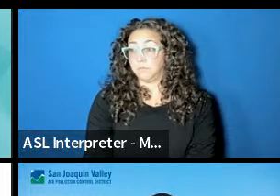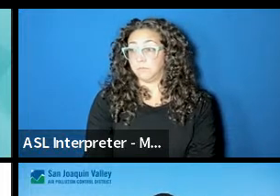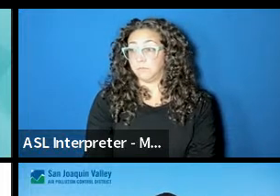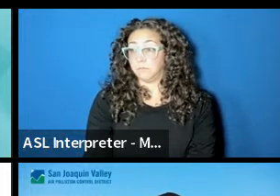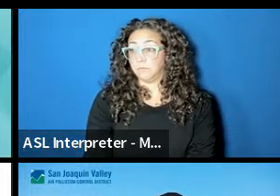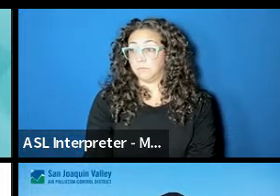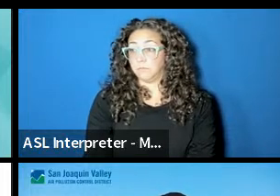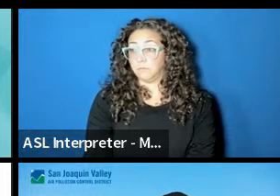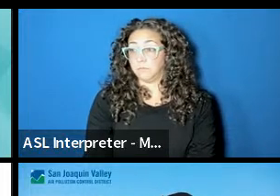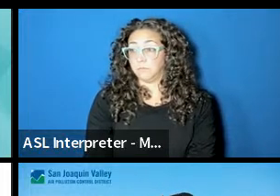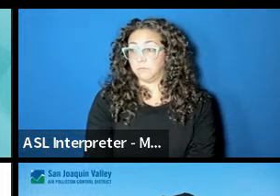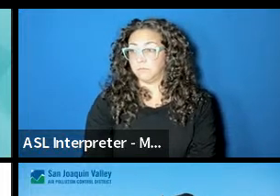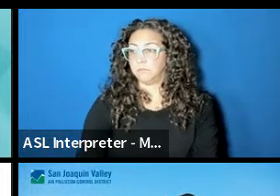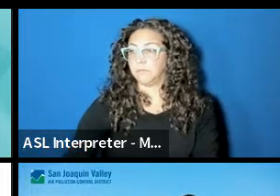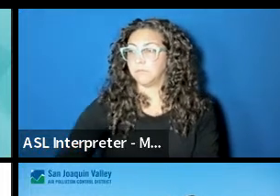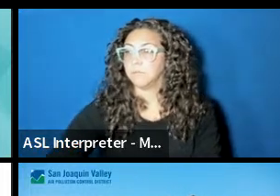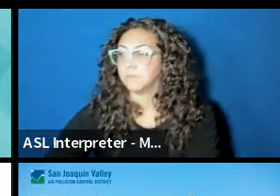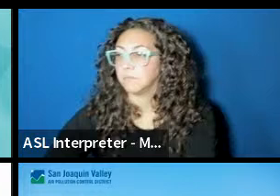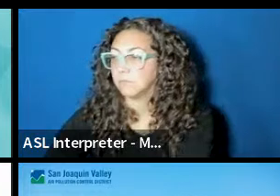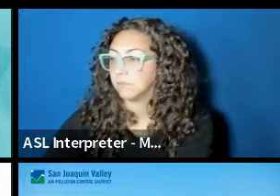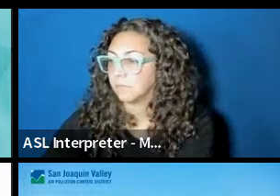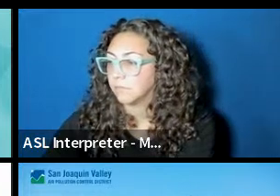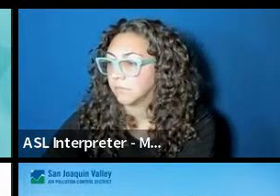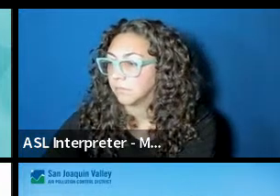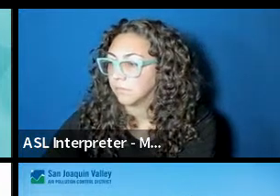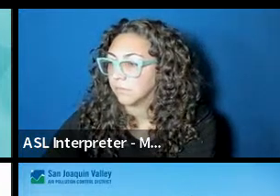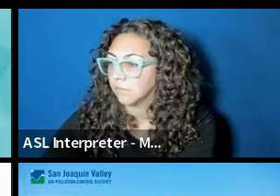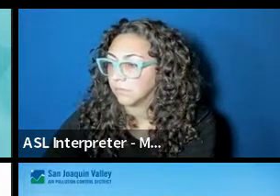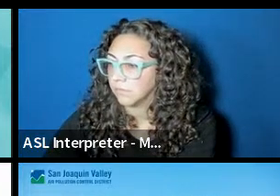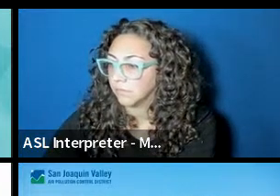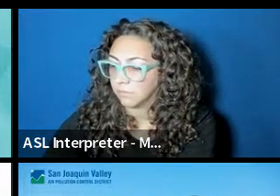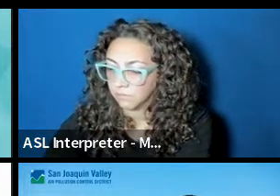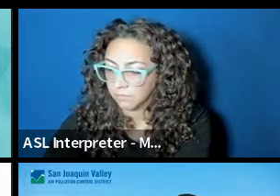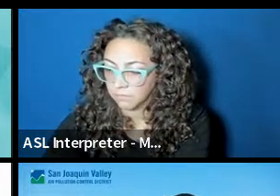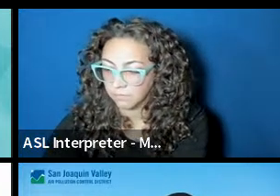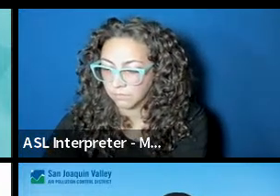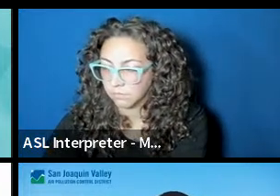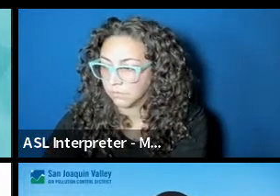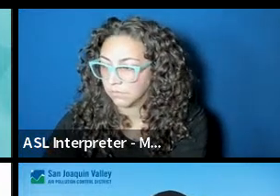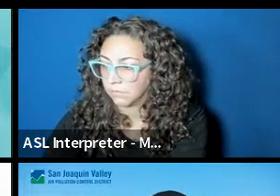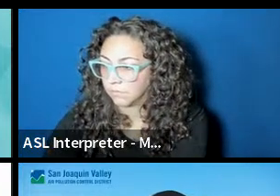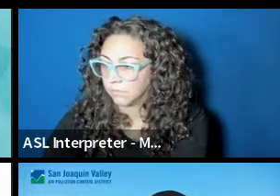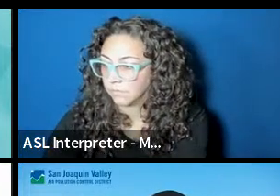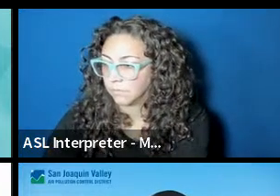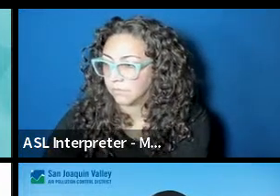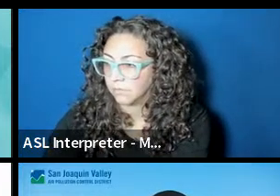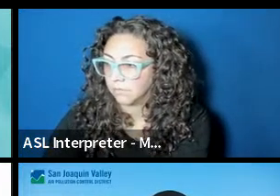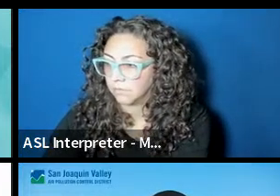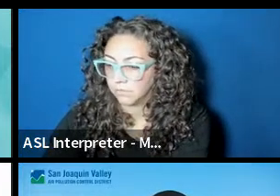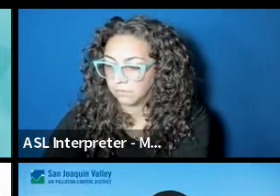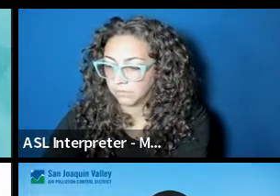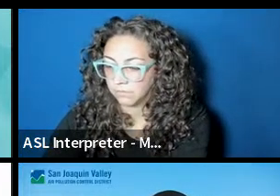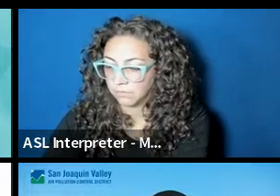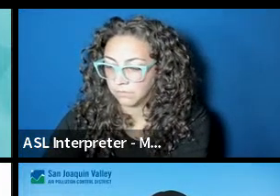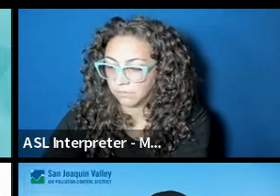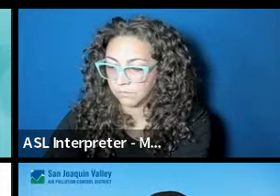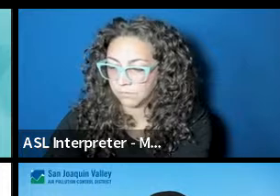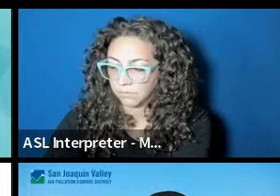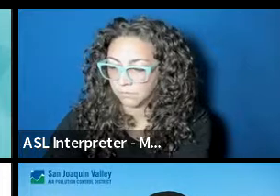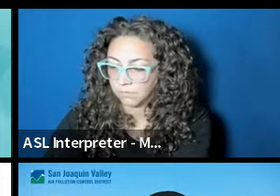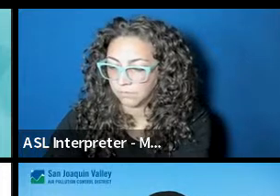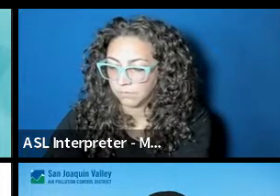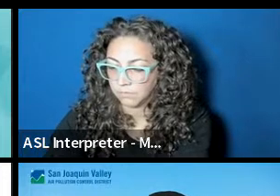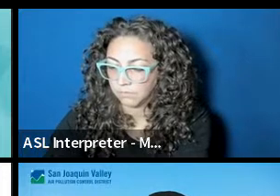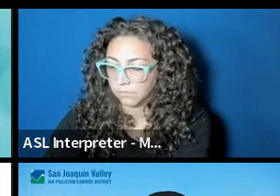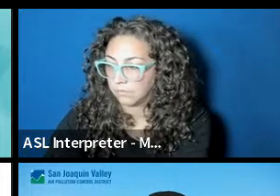Everett, I see that you're unmuted, but we cannot hear if you're